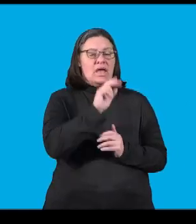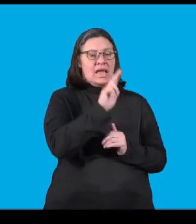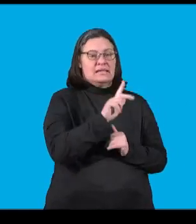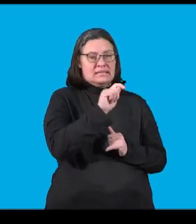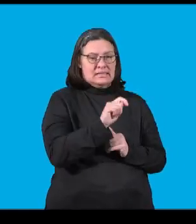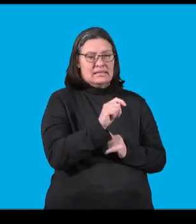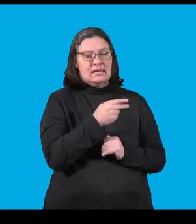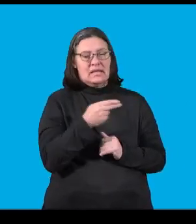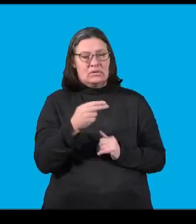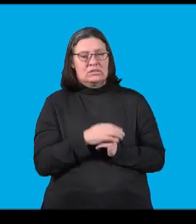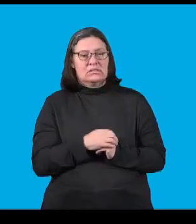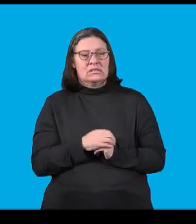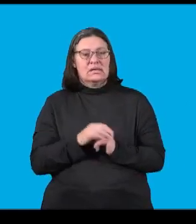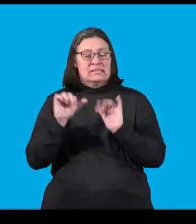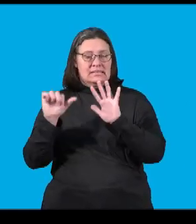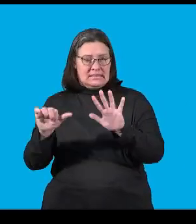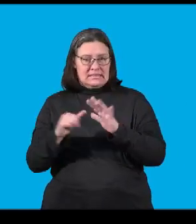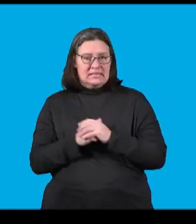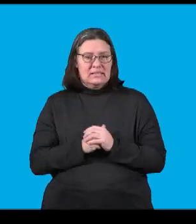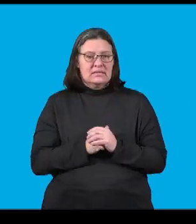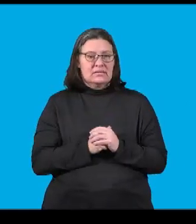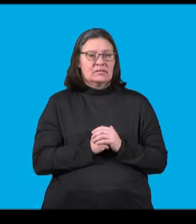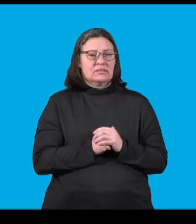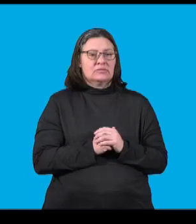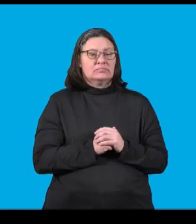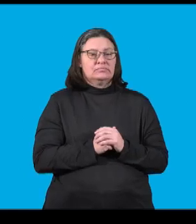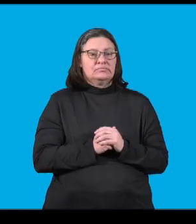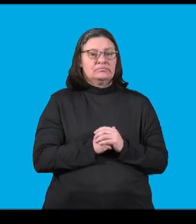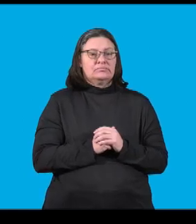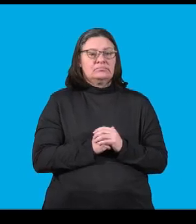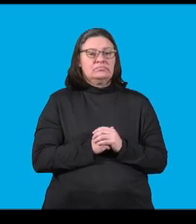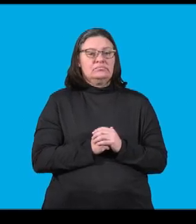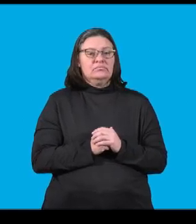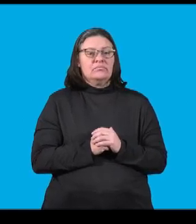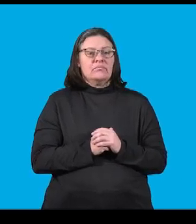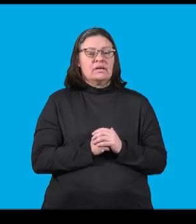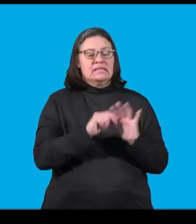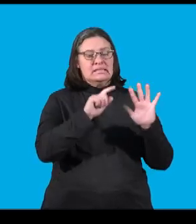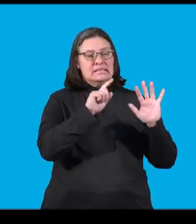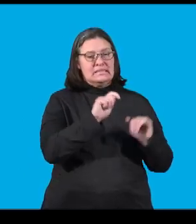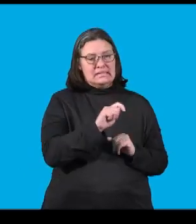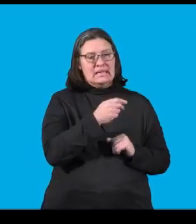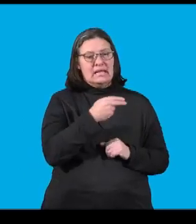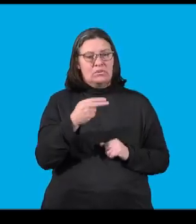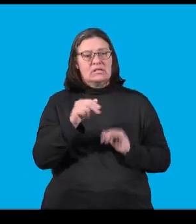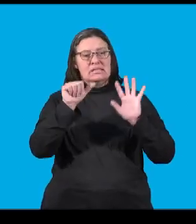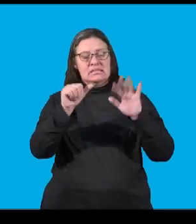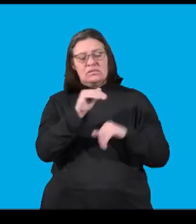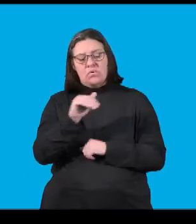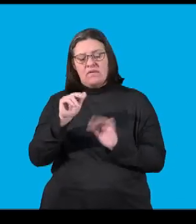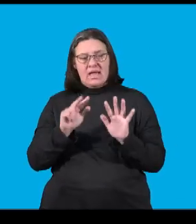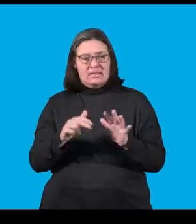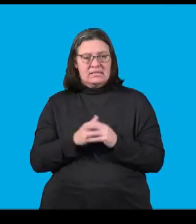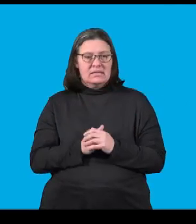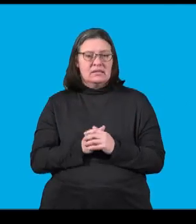t. 8t is equal to 6. We take the -4 over, it becomes positive. So t is equal